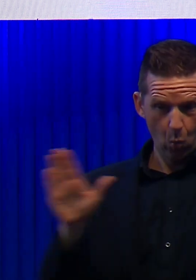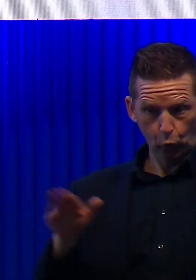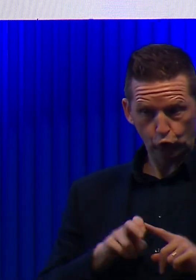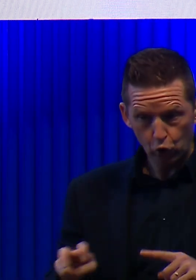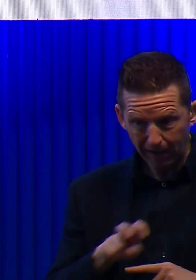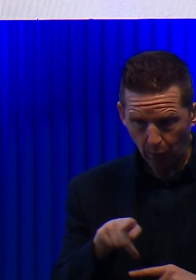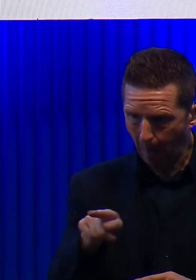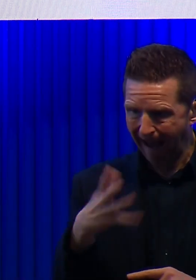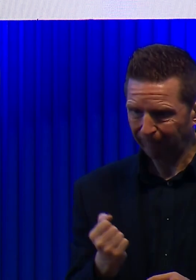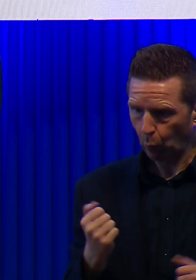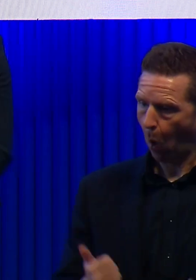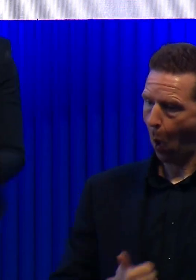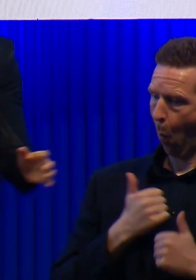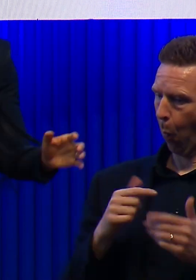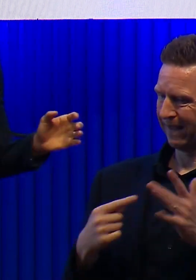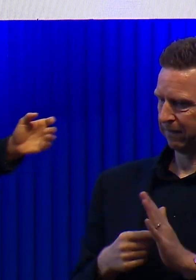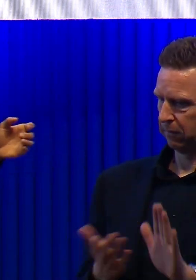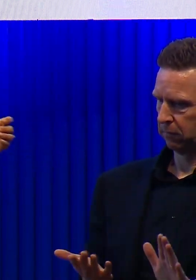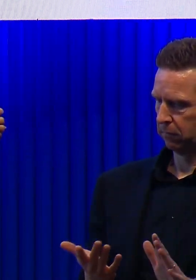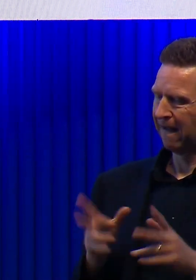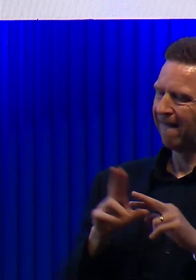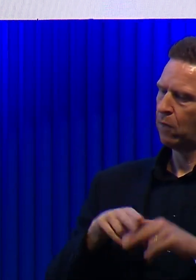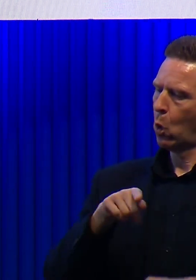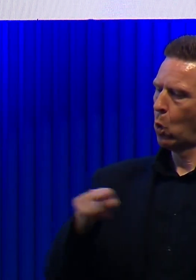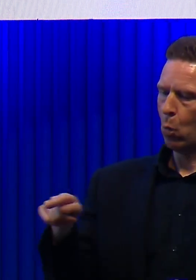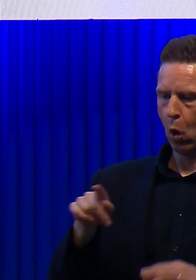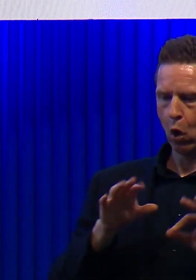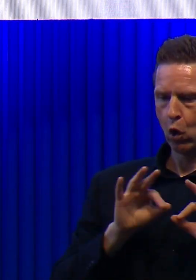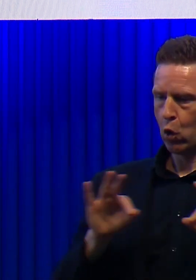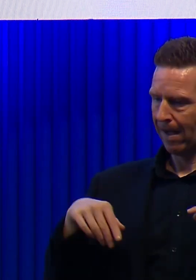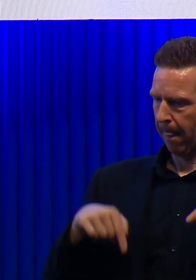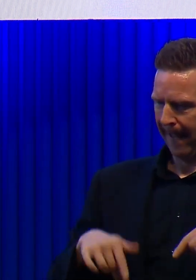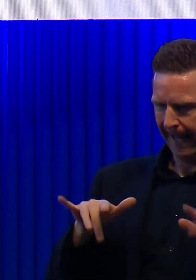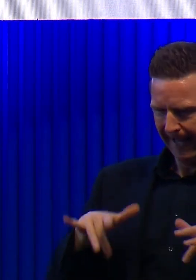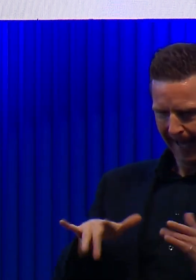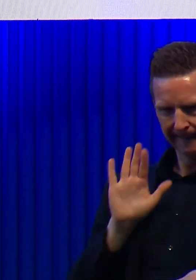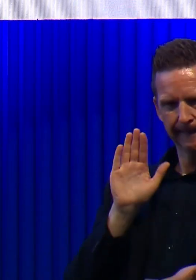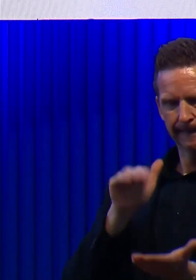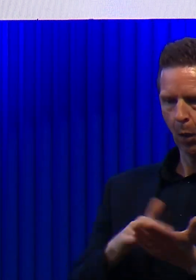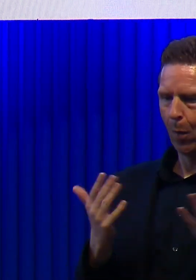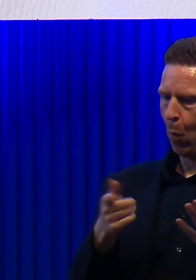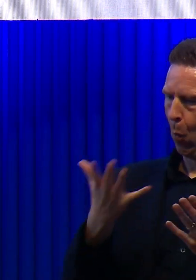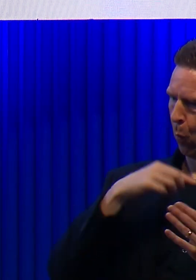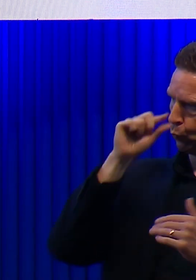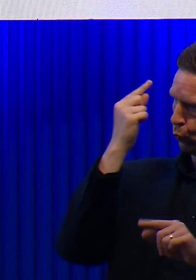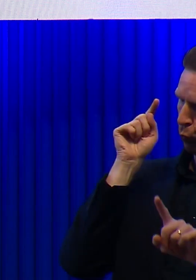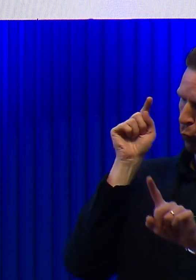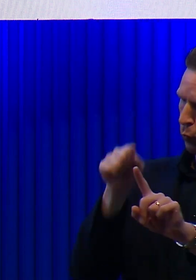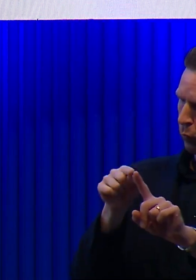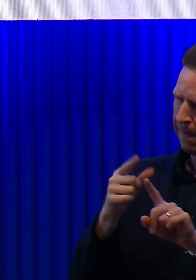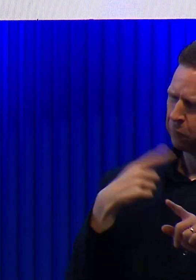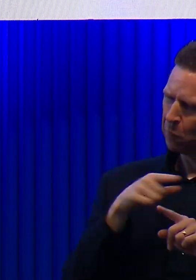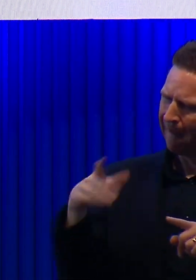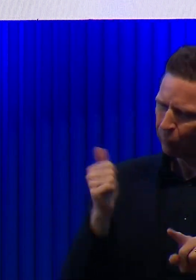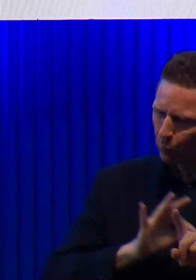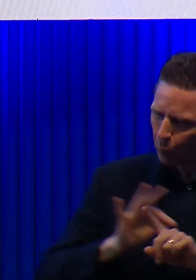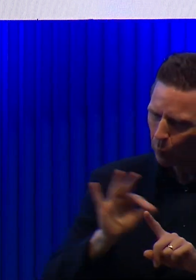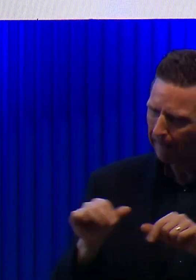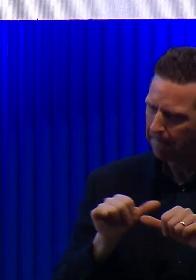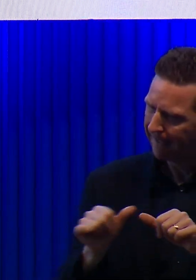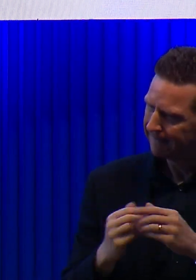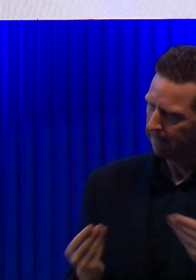team, or if you're an individual and you don't have a team structured this way. I'll give you both